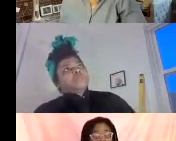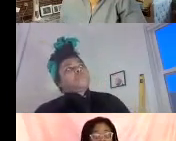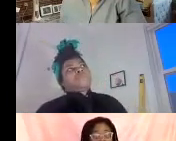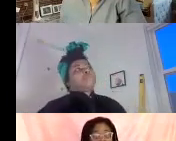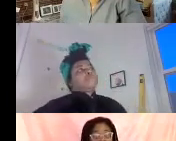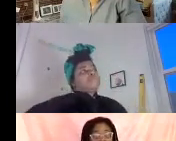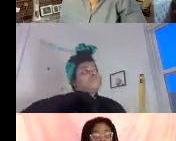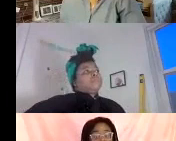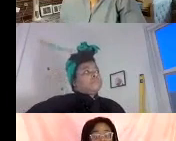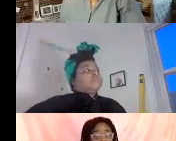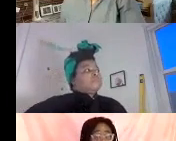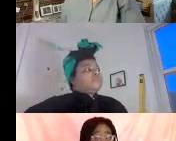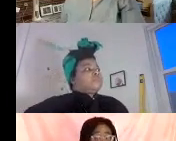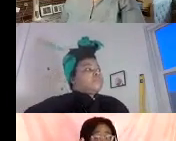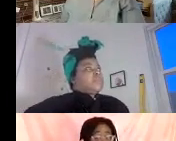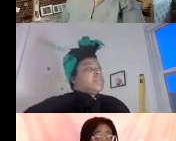It's a thought.